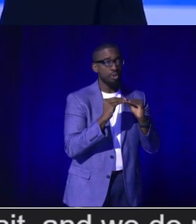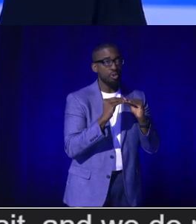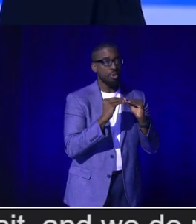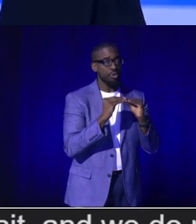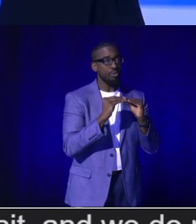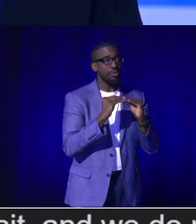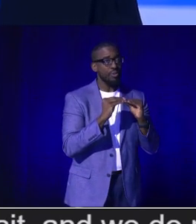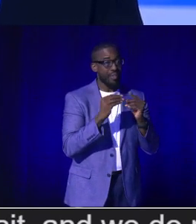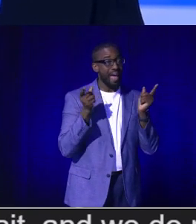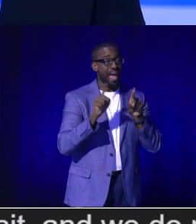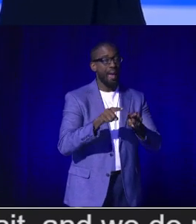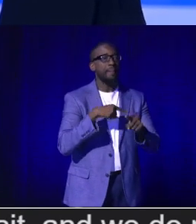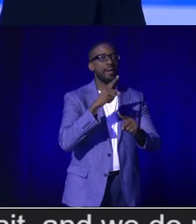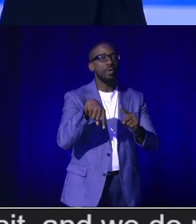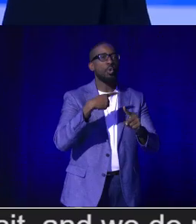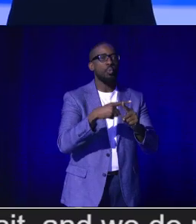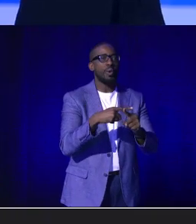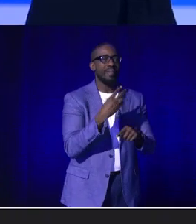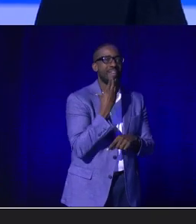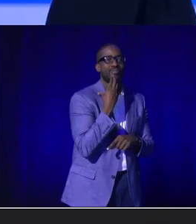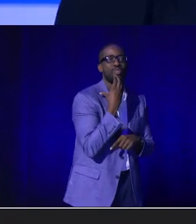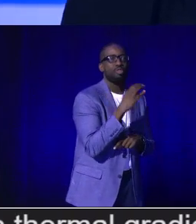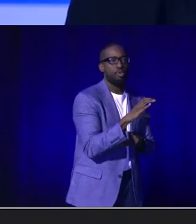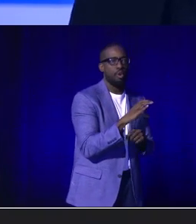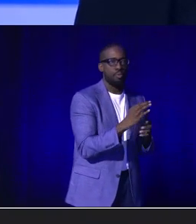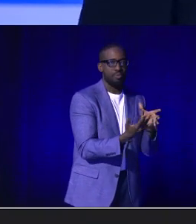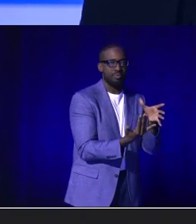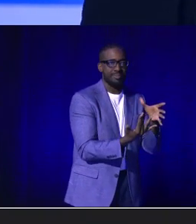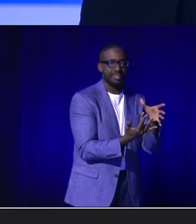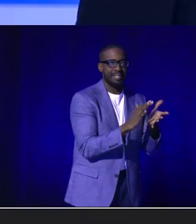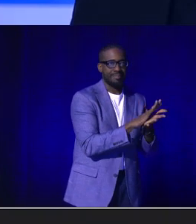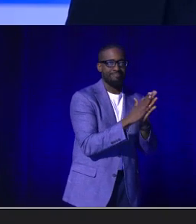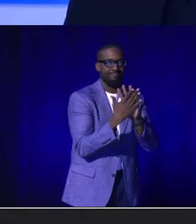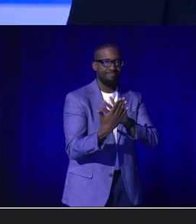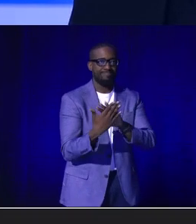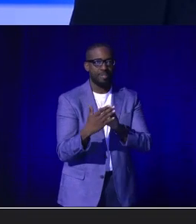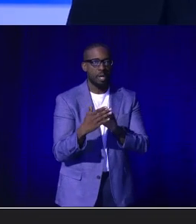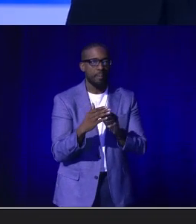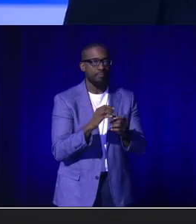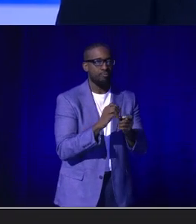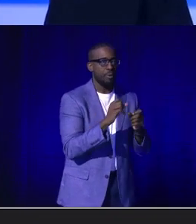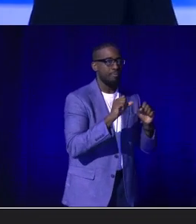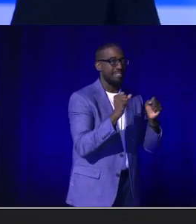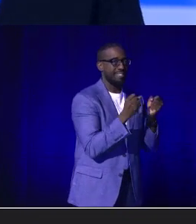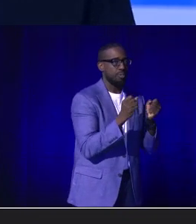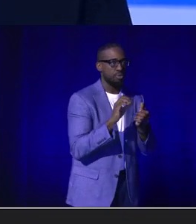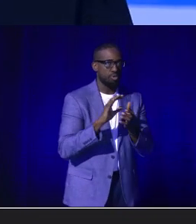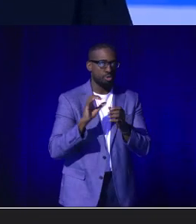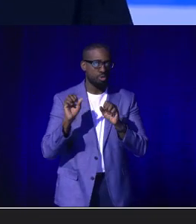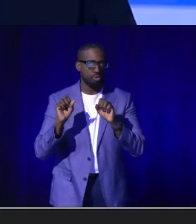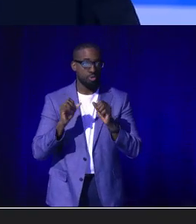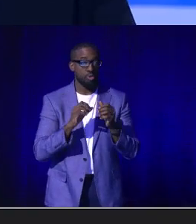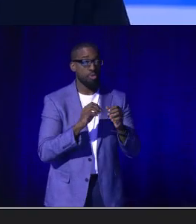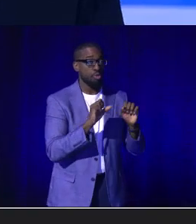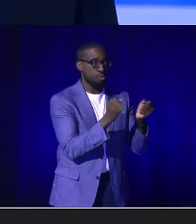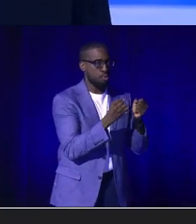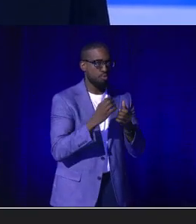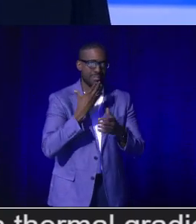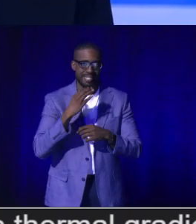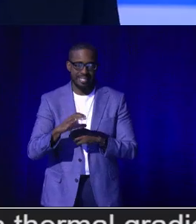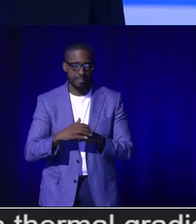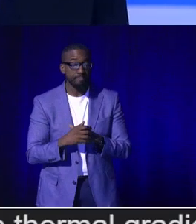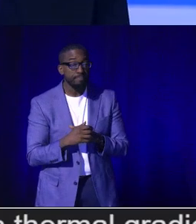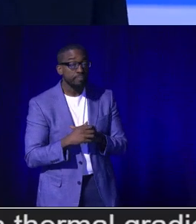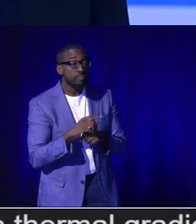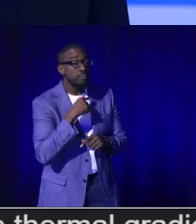thermal gradient. And what was also interesting to us when we zoom out from the frame that we were observing, we can see